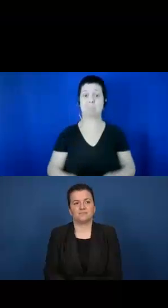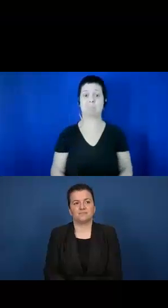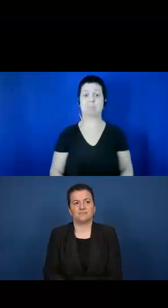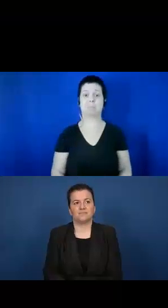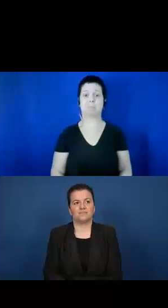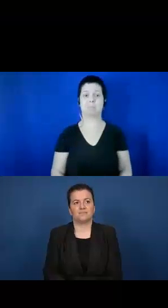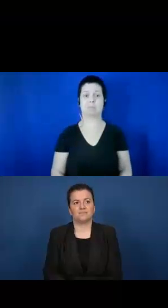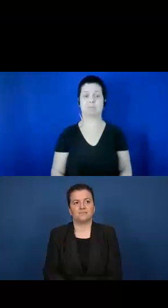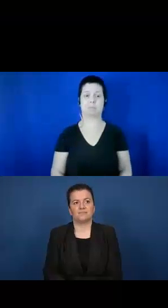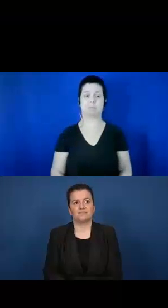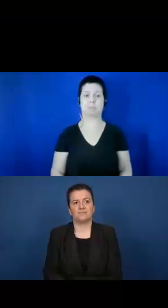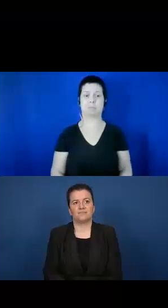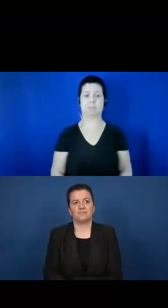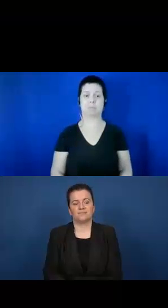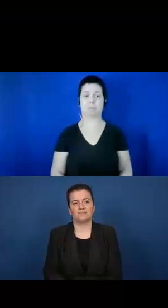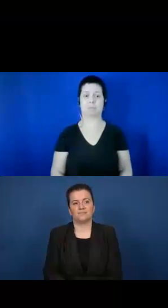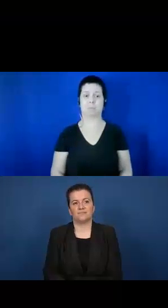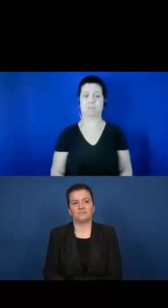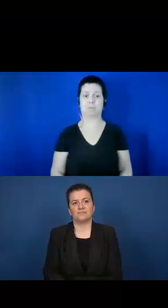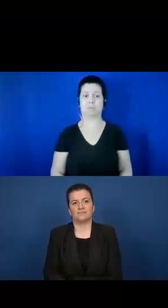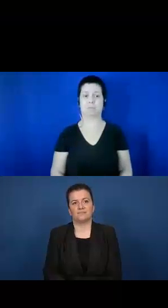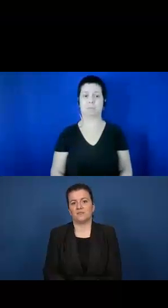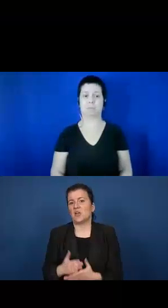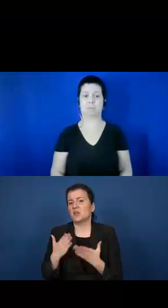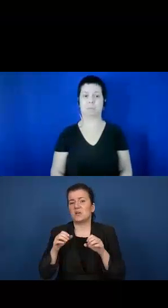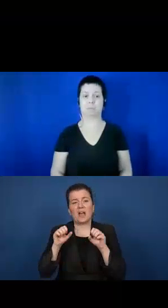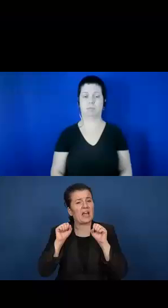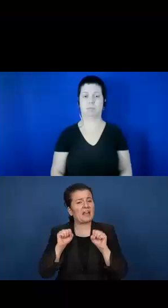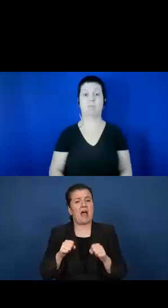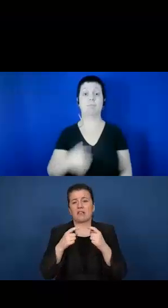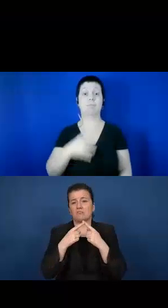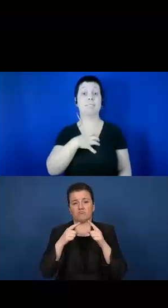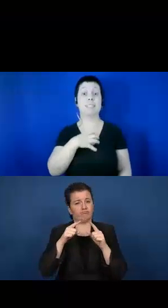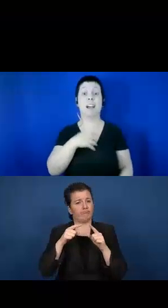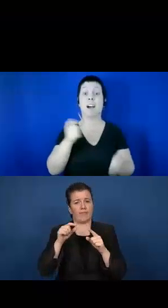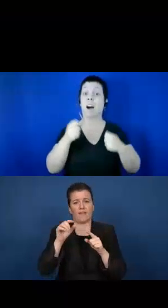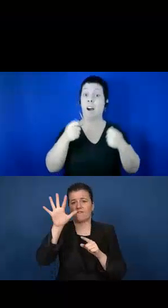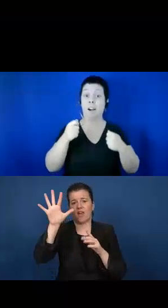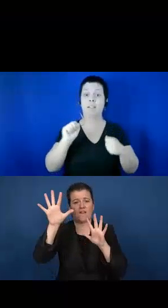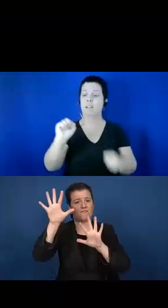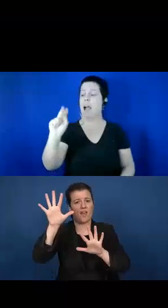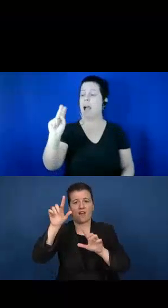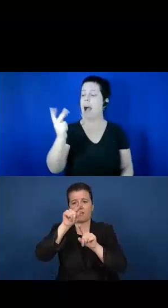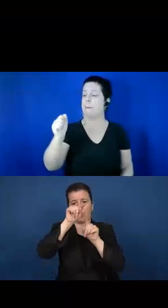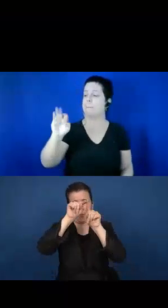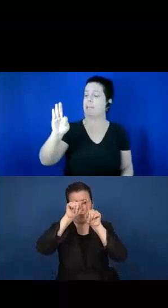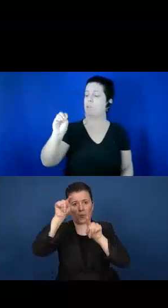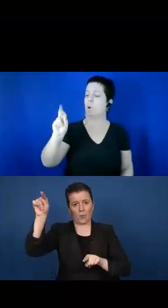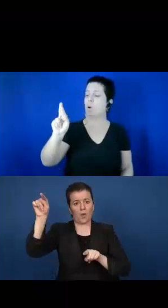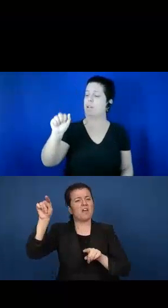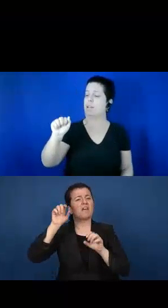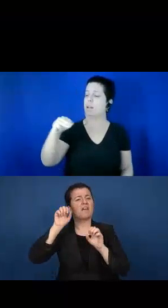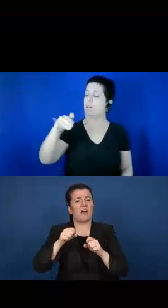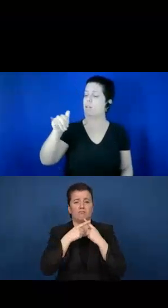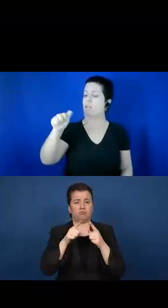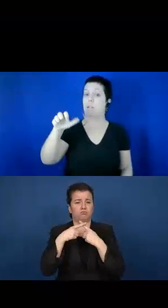In this way, we can create very sophisticated haptograms with complicated patterns.